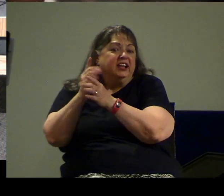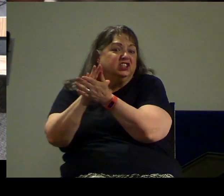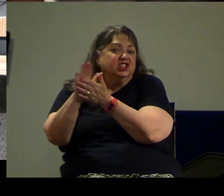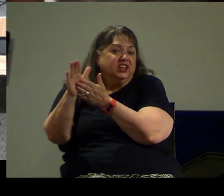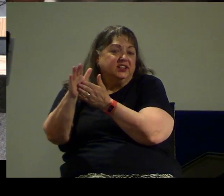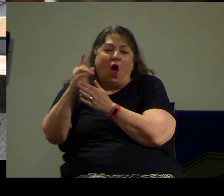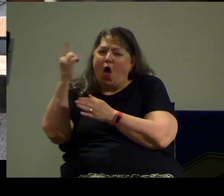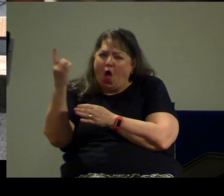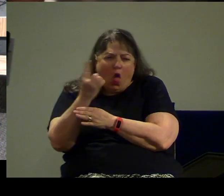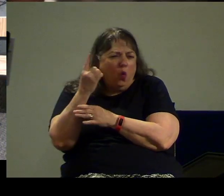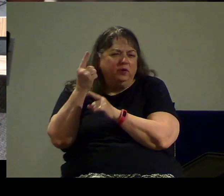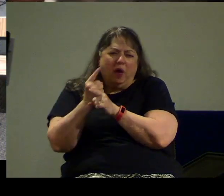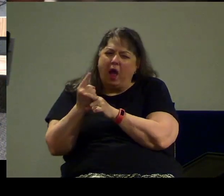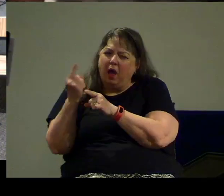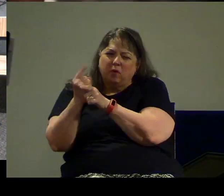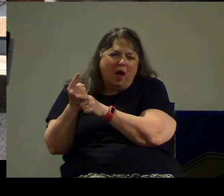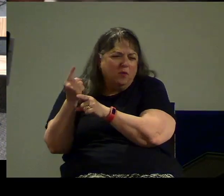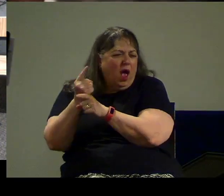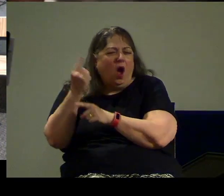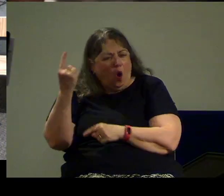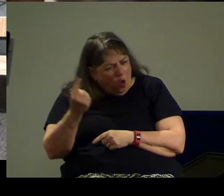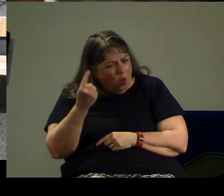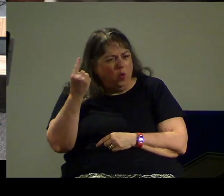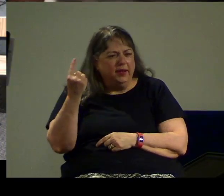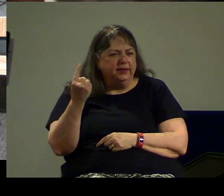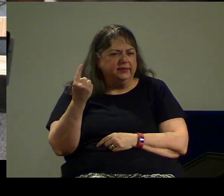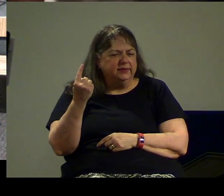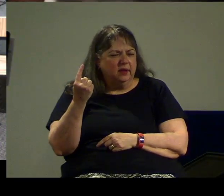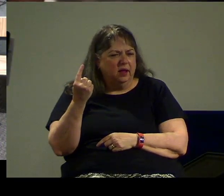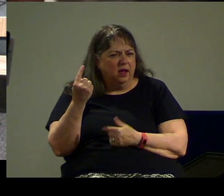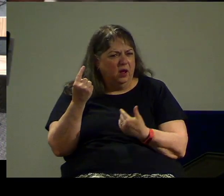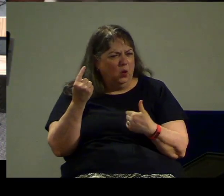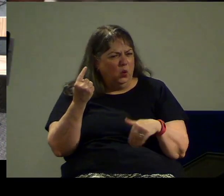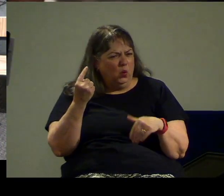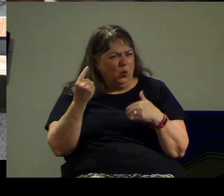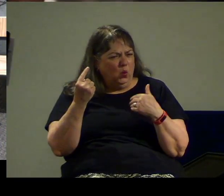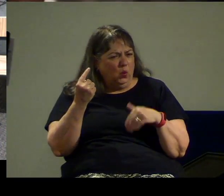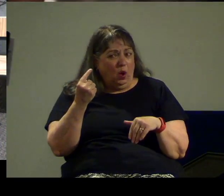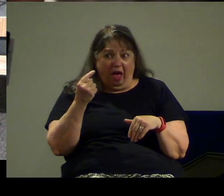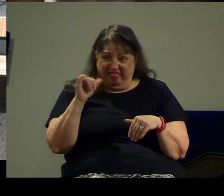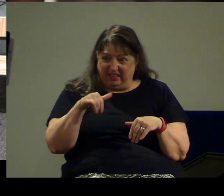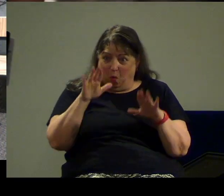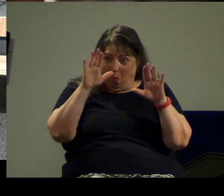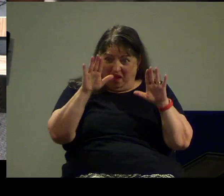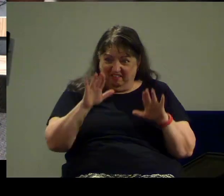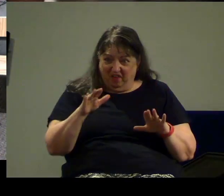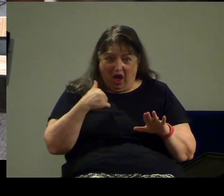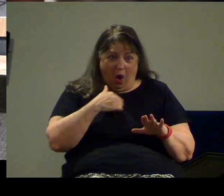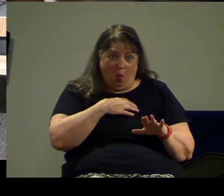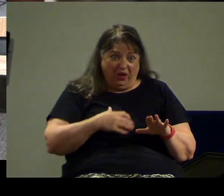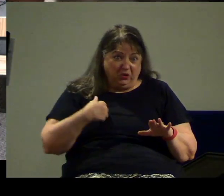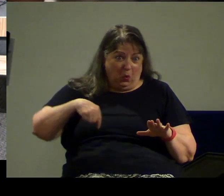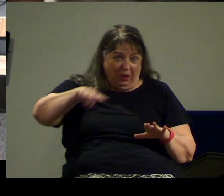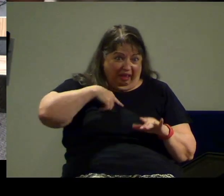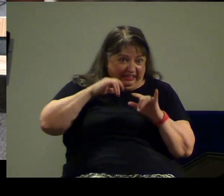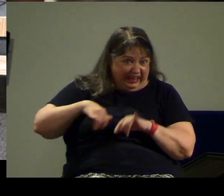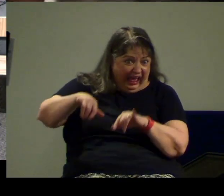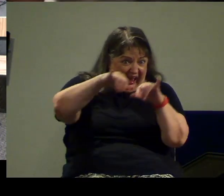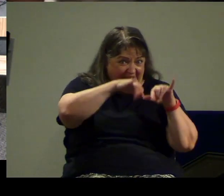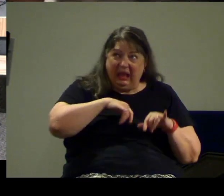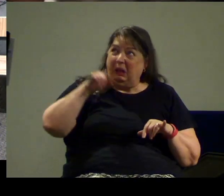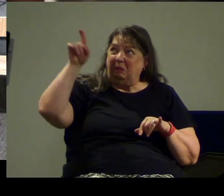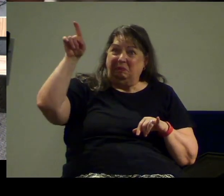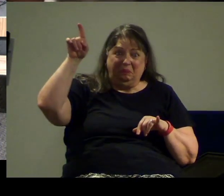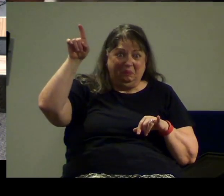does the right thing. Wouldn't it be good if everybody did the right thing all the time? Not just